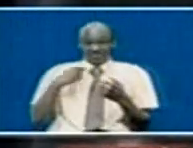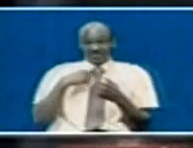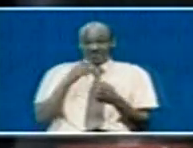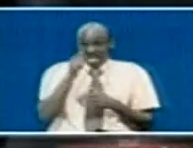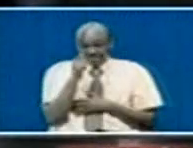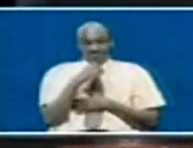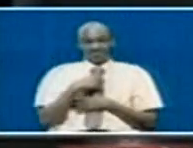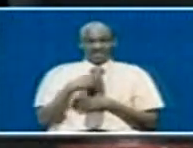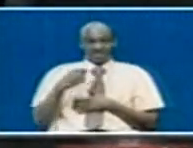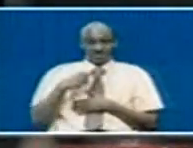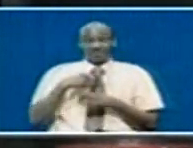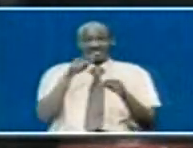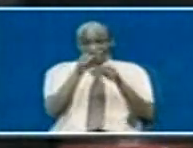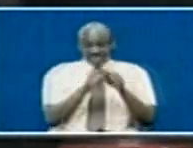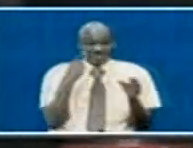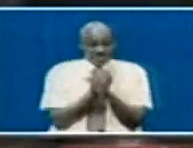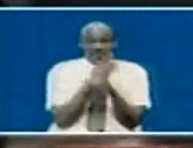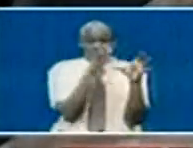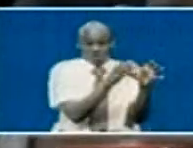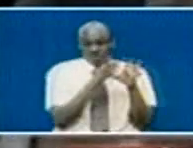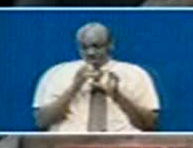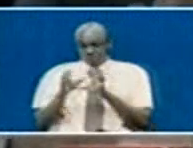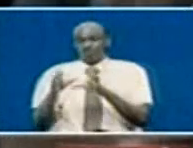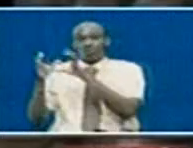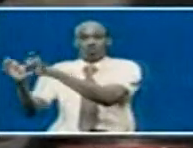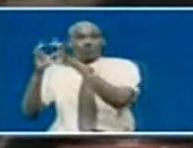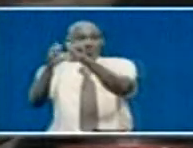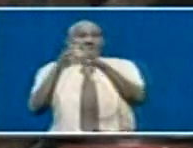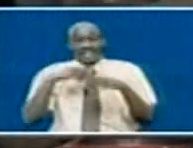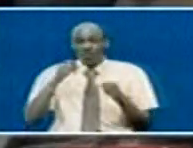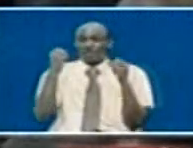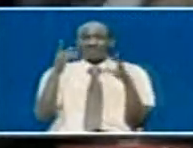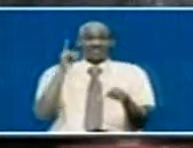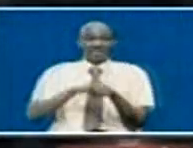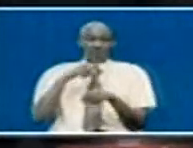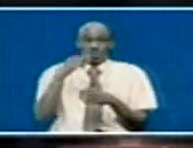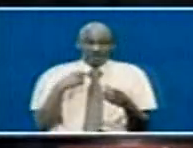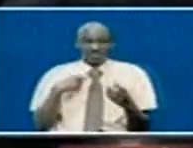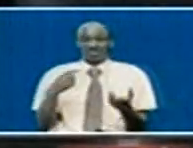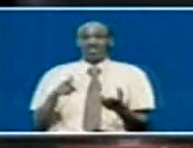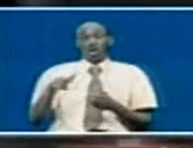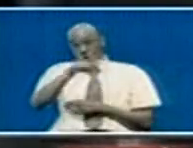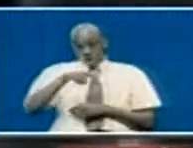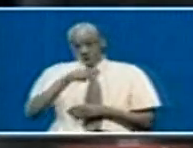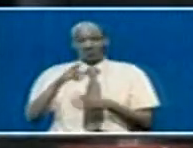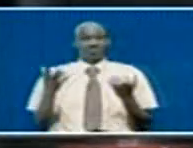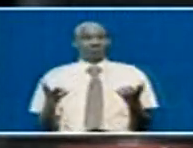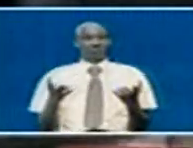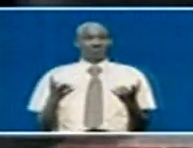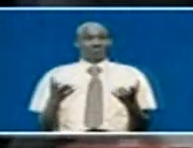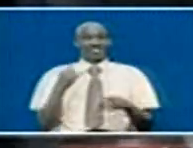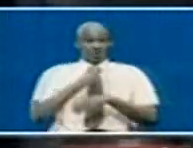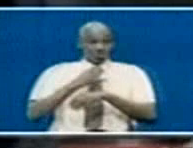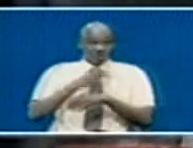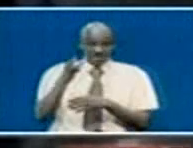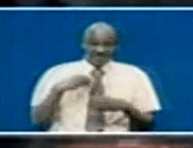themselves. They divide themselves into small cells. They rely most of the time on local bodies. They give